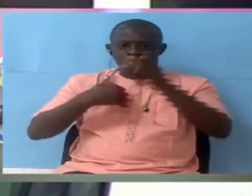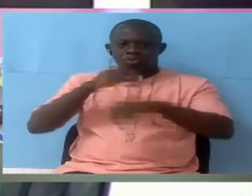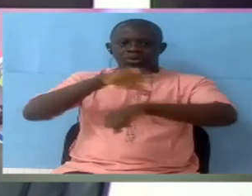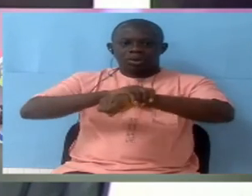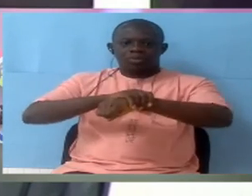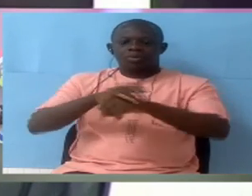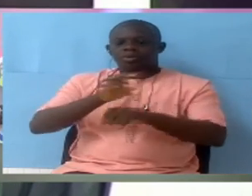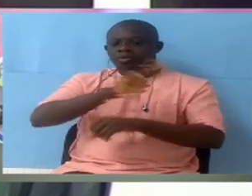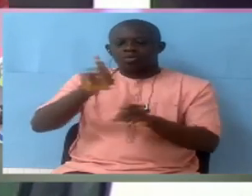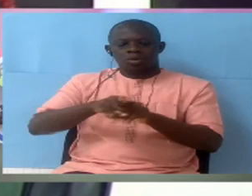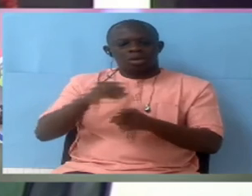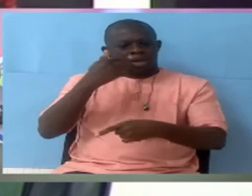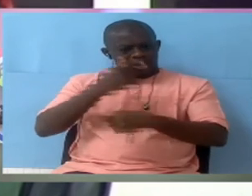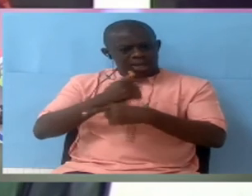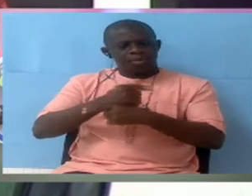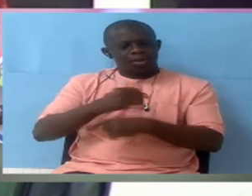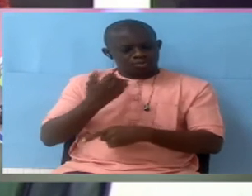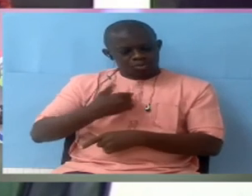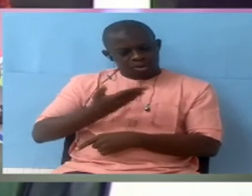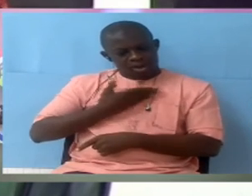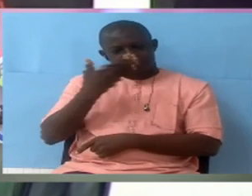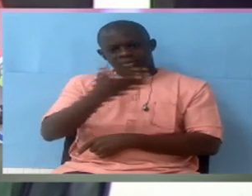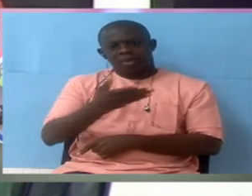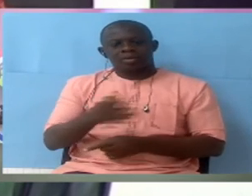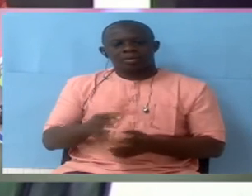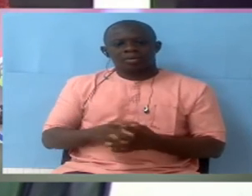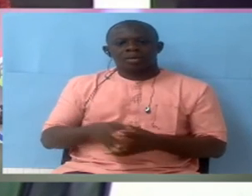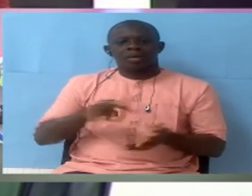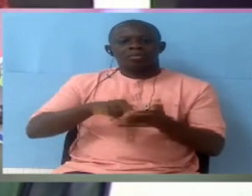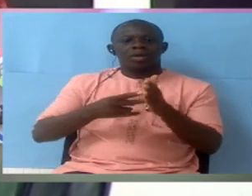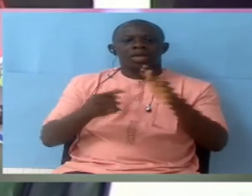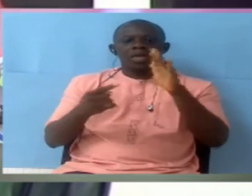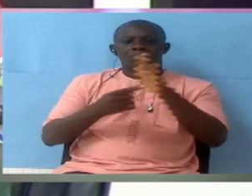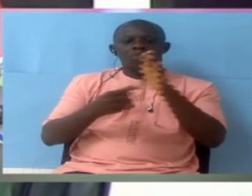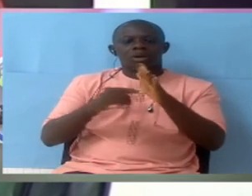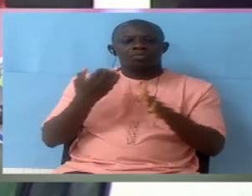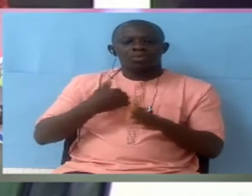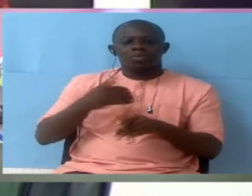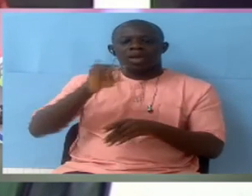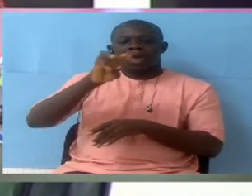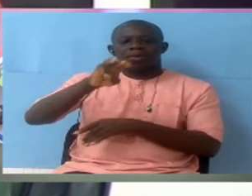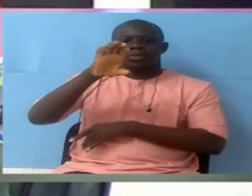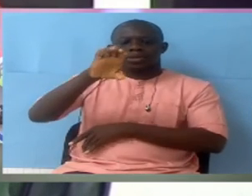There were civilians. Hold on, reka fa nekon la. Notables like MC Cham,